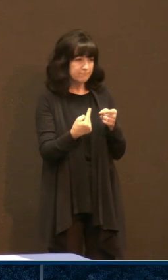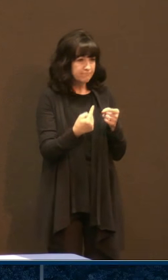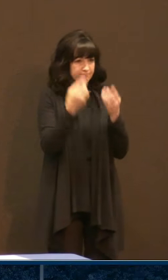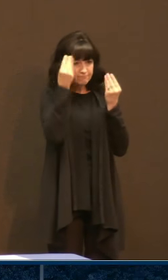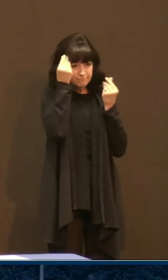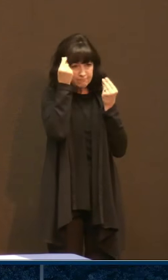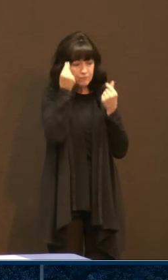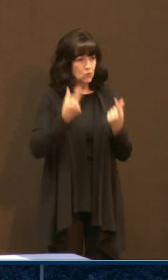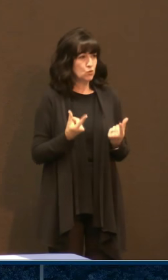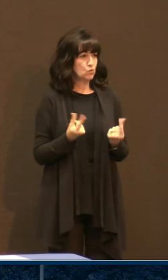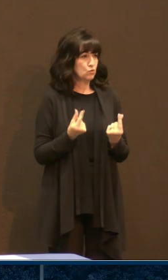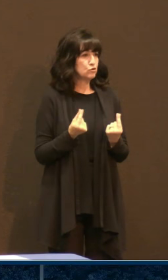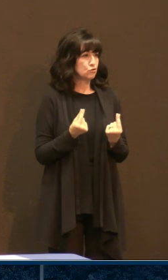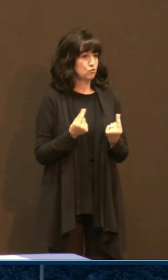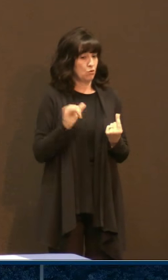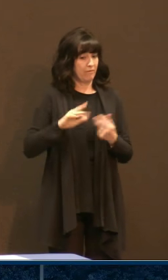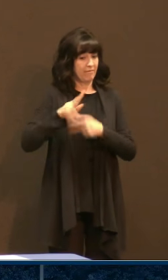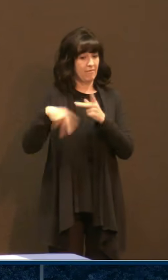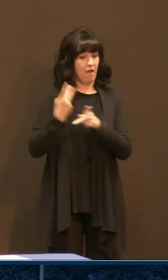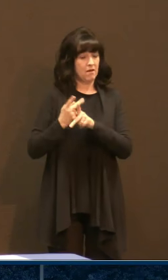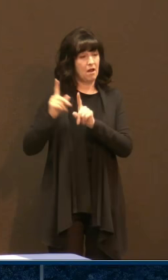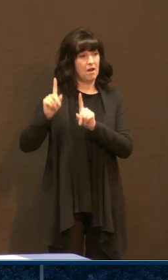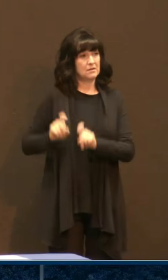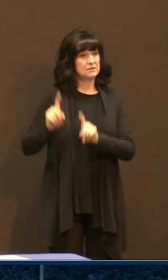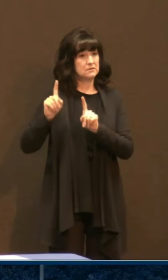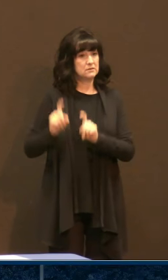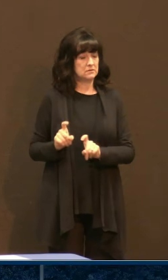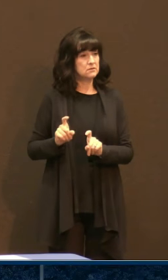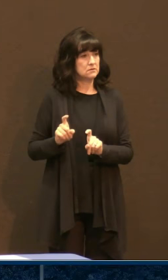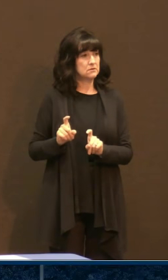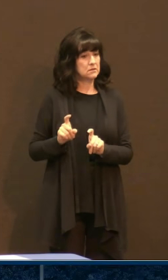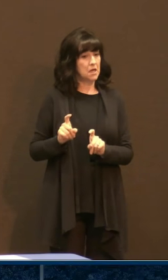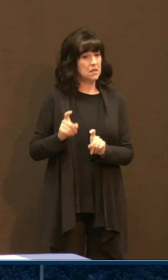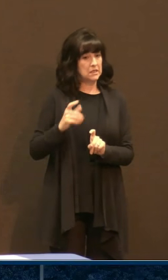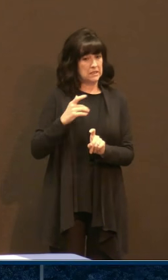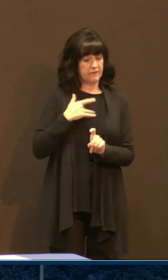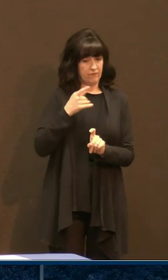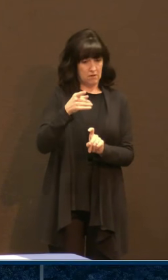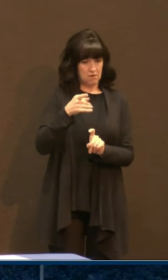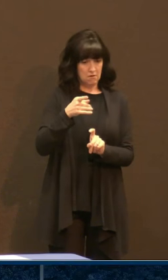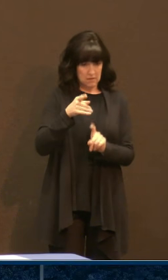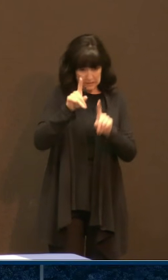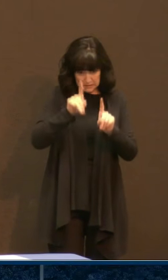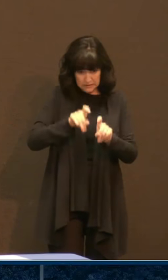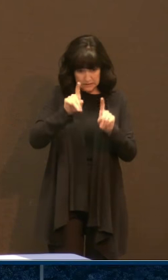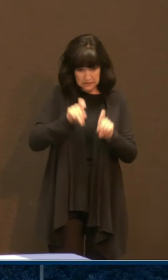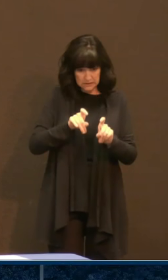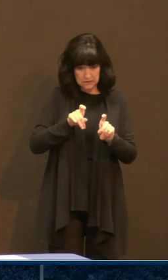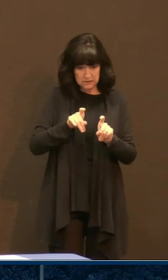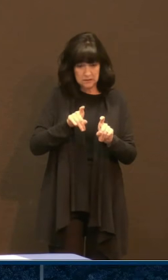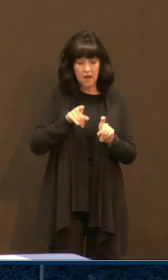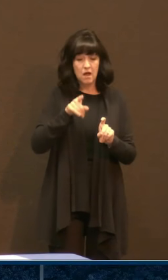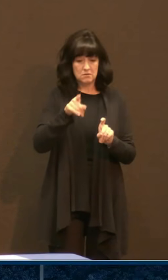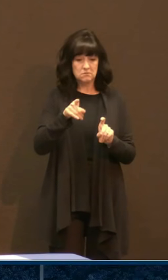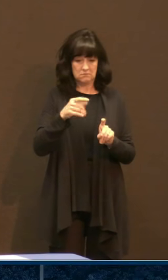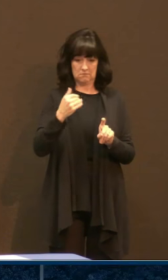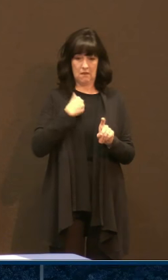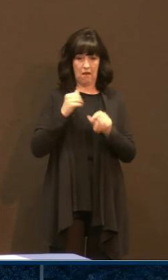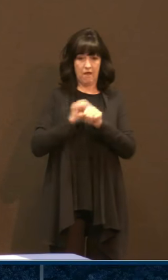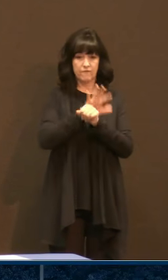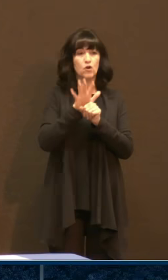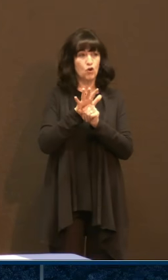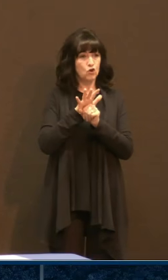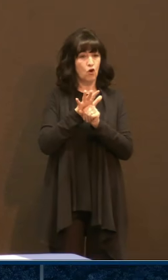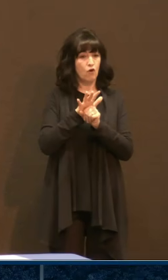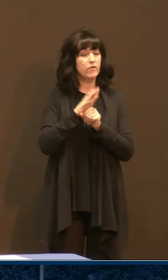doing and the fact that you're pretty sure about a positive test. and there's no disagreement that somebody who